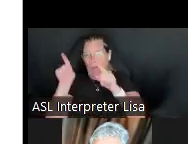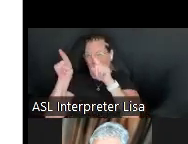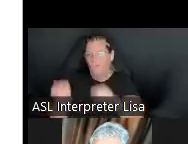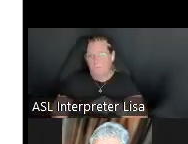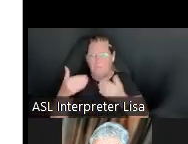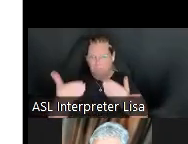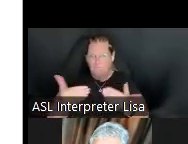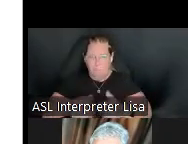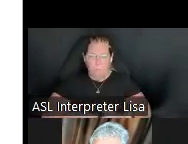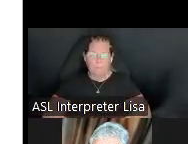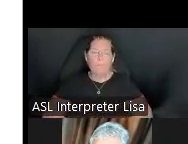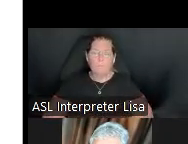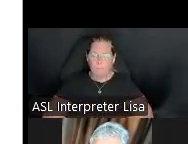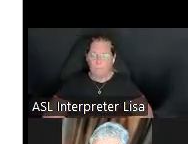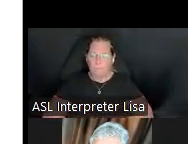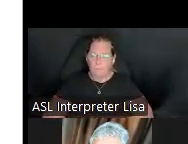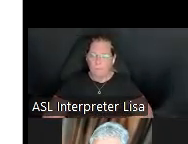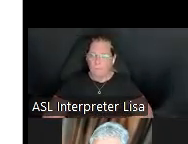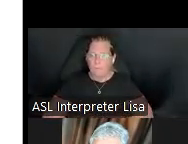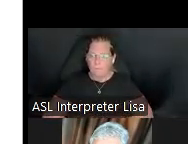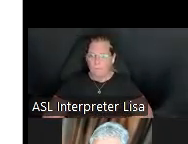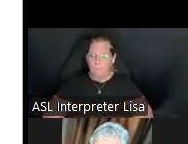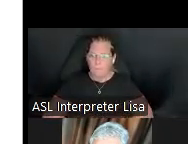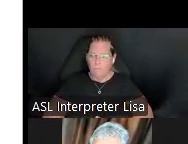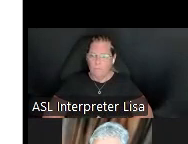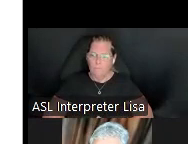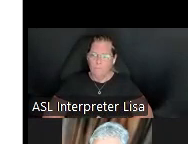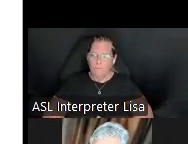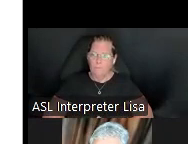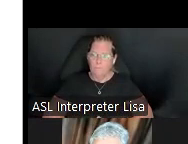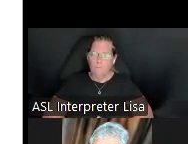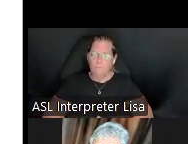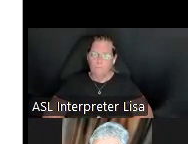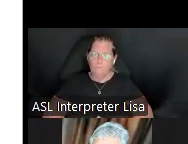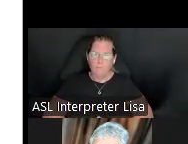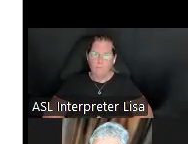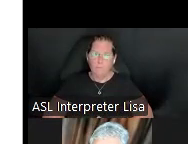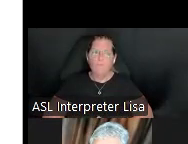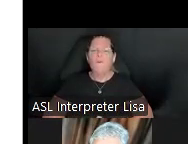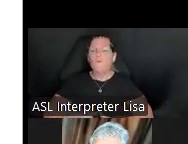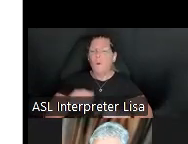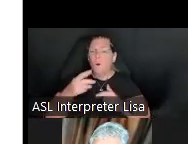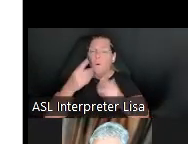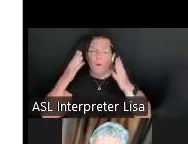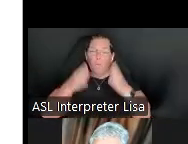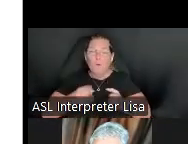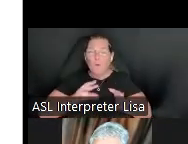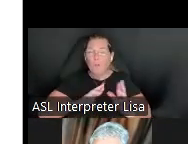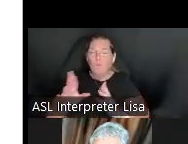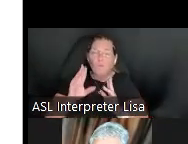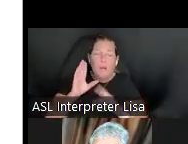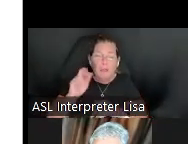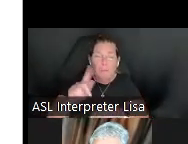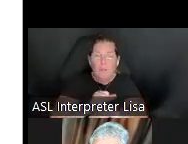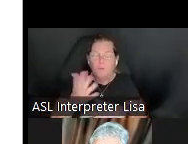in referrals that you receive when a person, is considering returning to work. Slurred